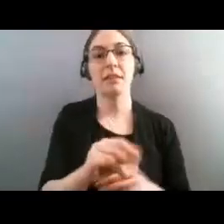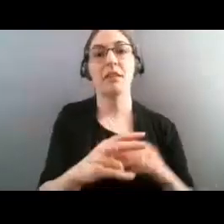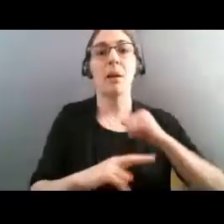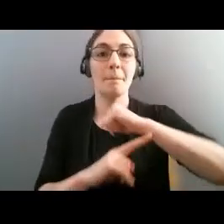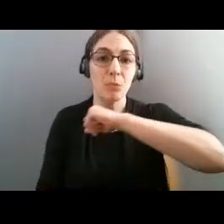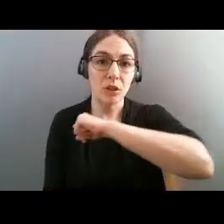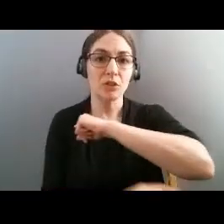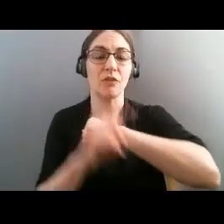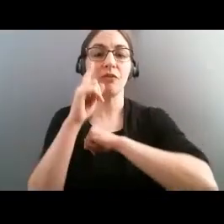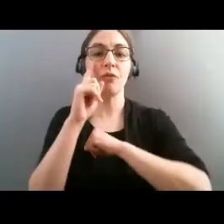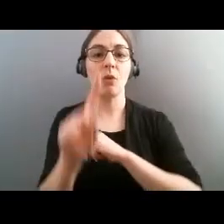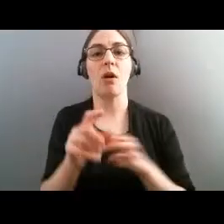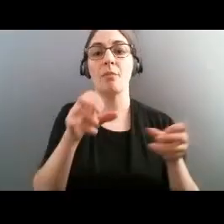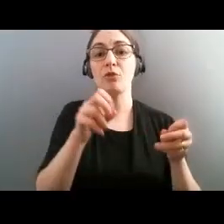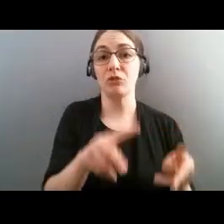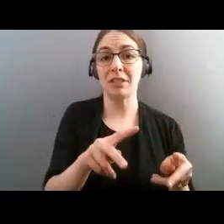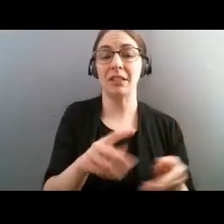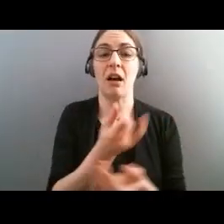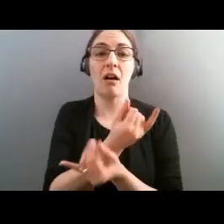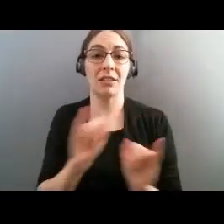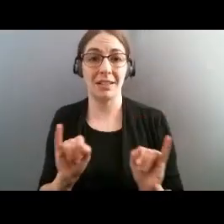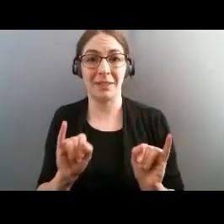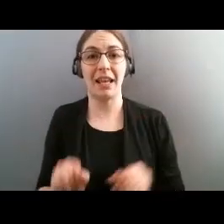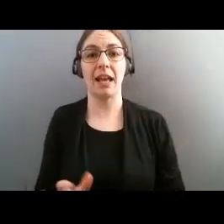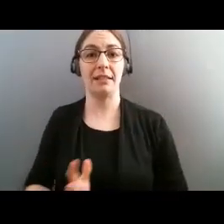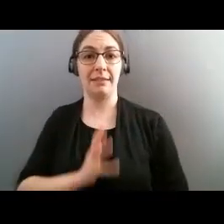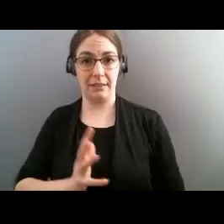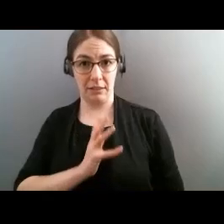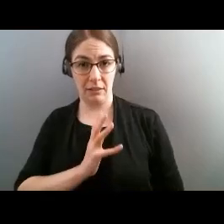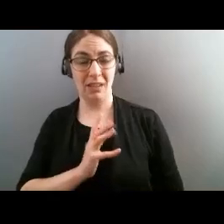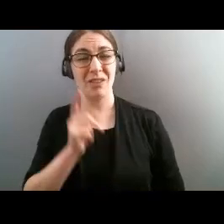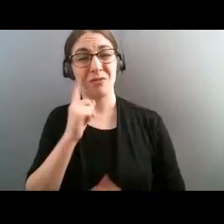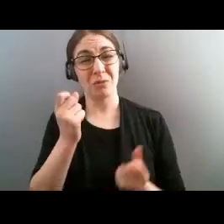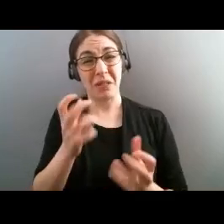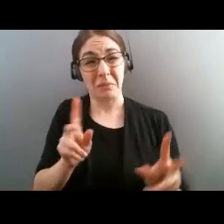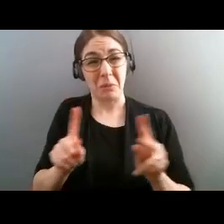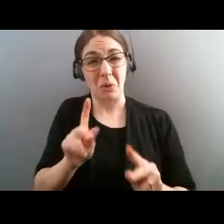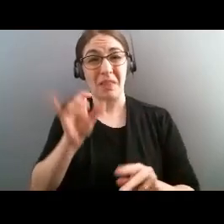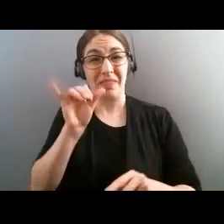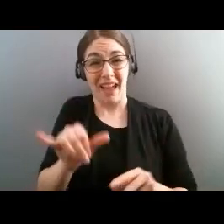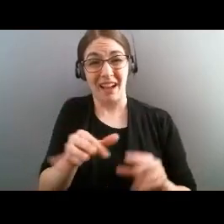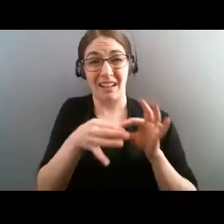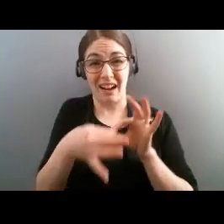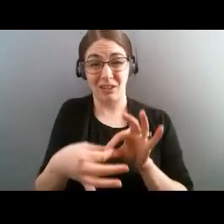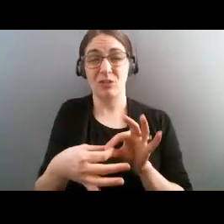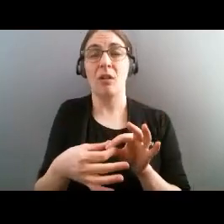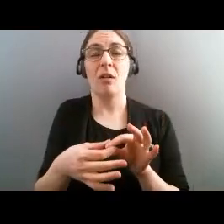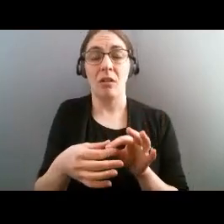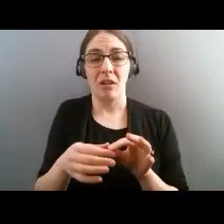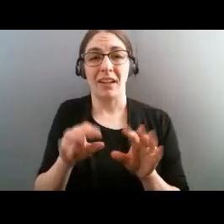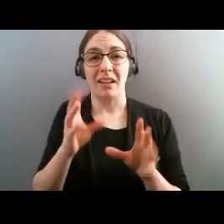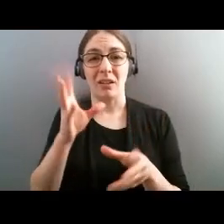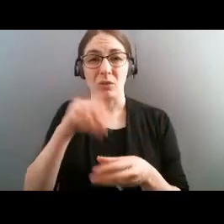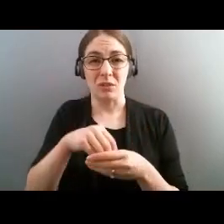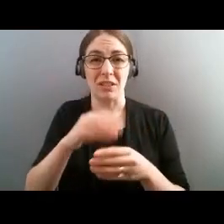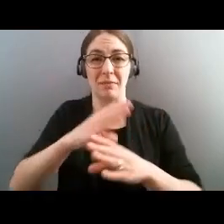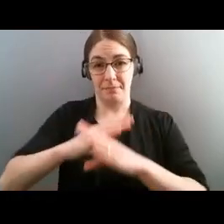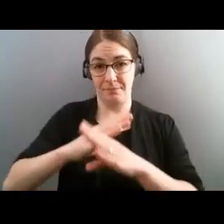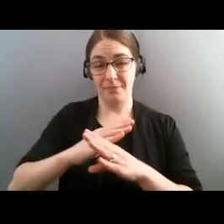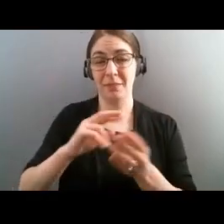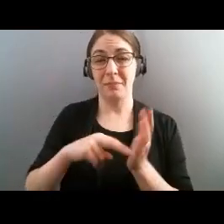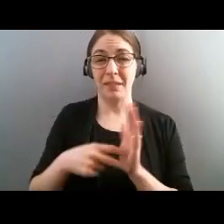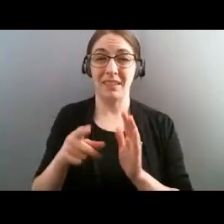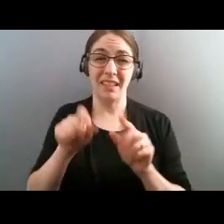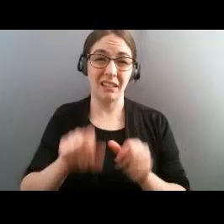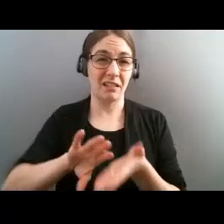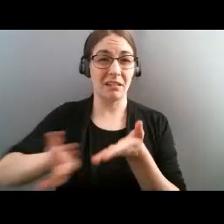and dignity. And for many, however, this bridge comes with barriers that can lead to exclusion from critical services,